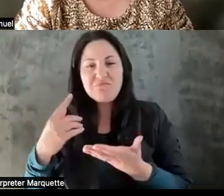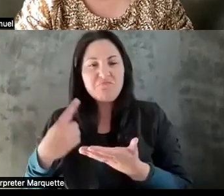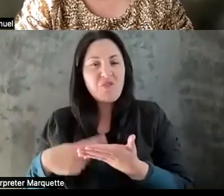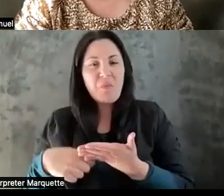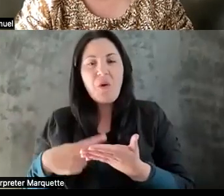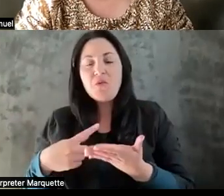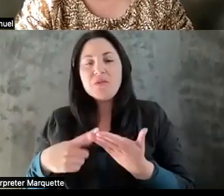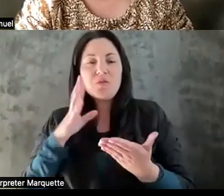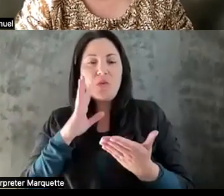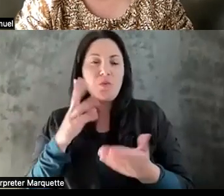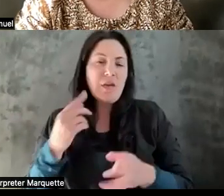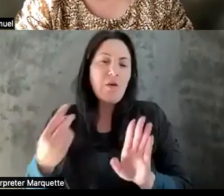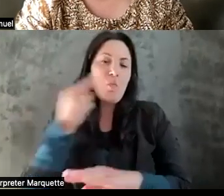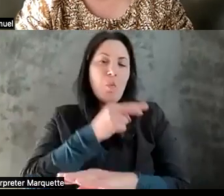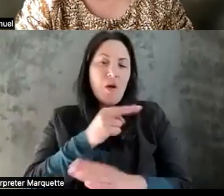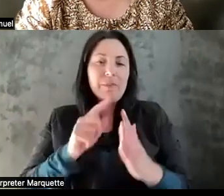Okay.